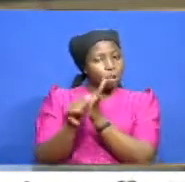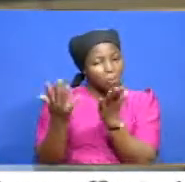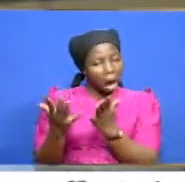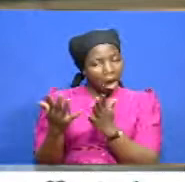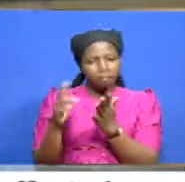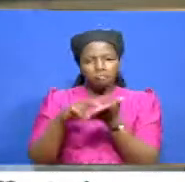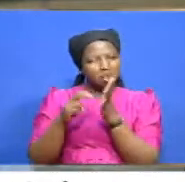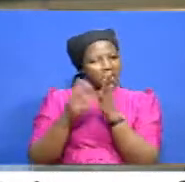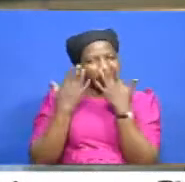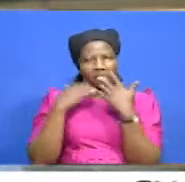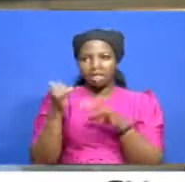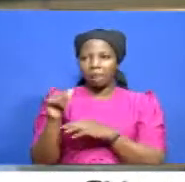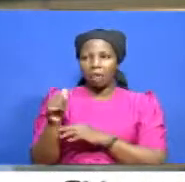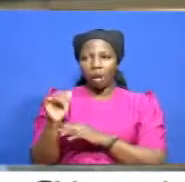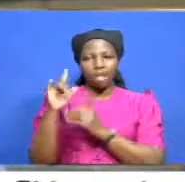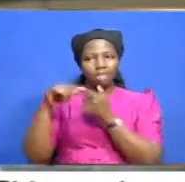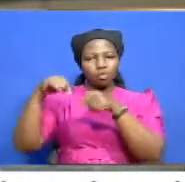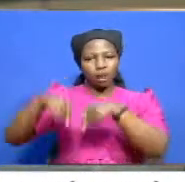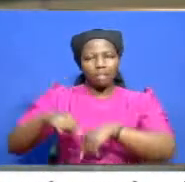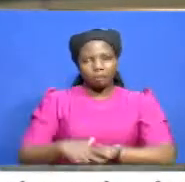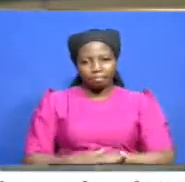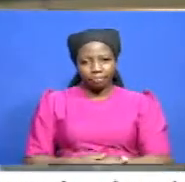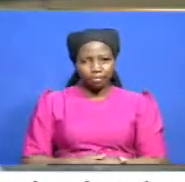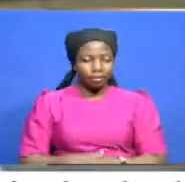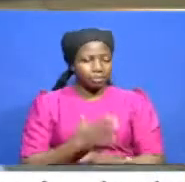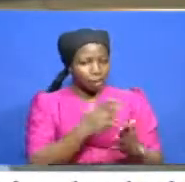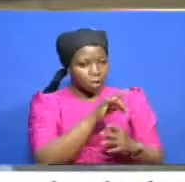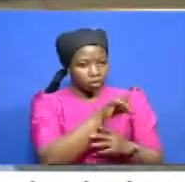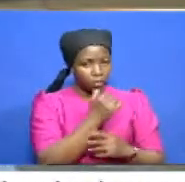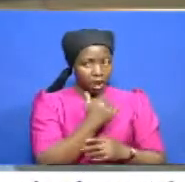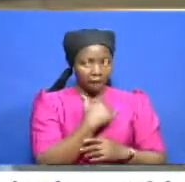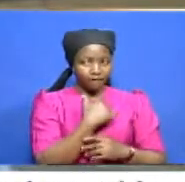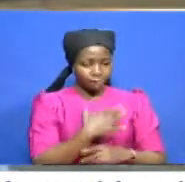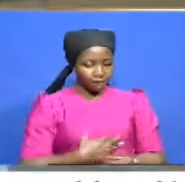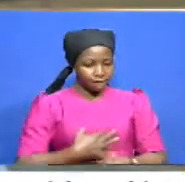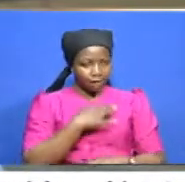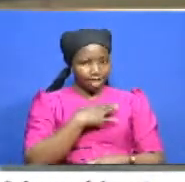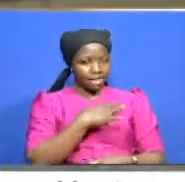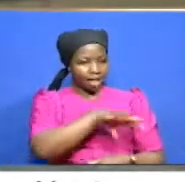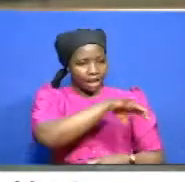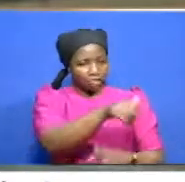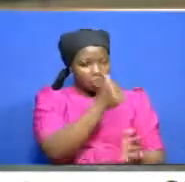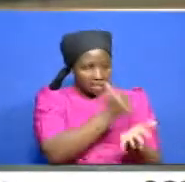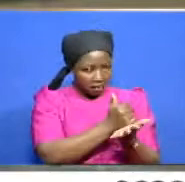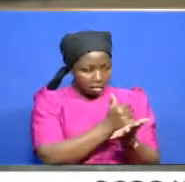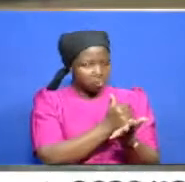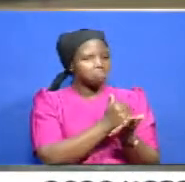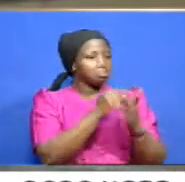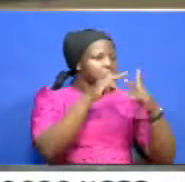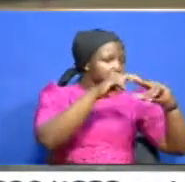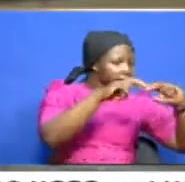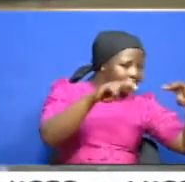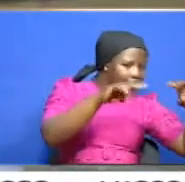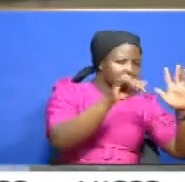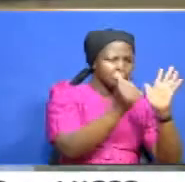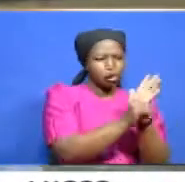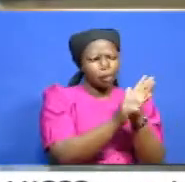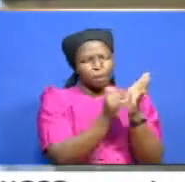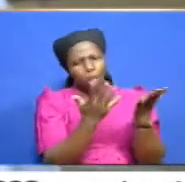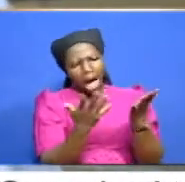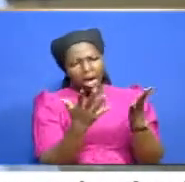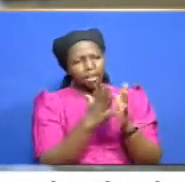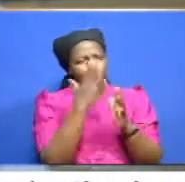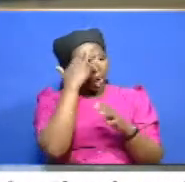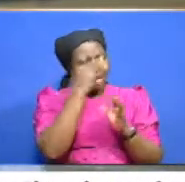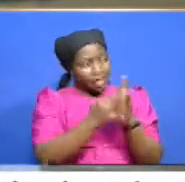been completed by now. Maybe you've been able to visit the county offices to find out what exactly the problem is, because if they had